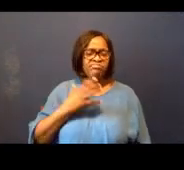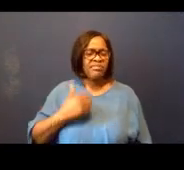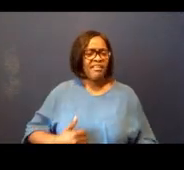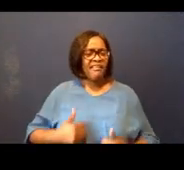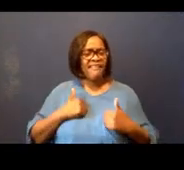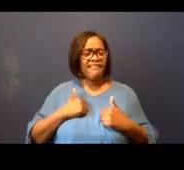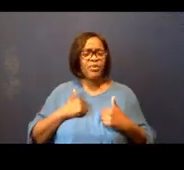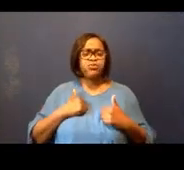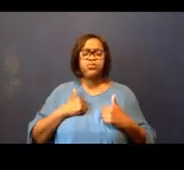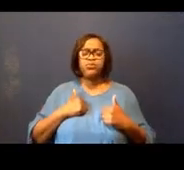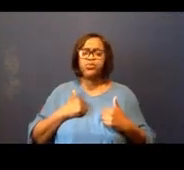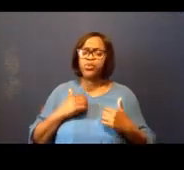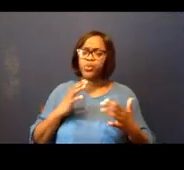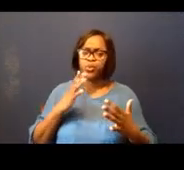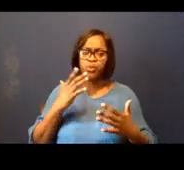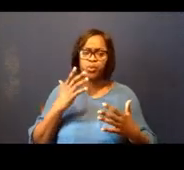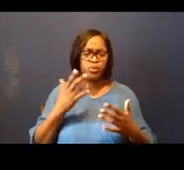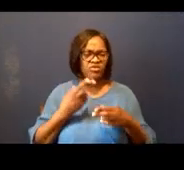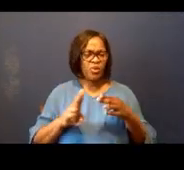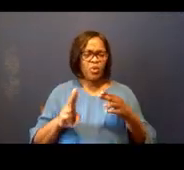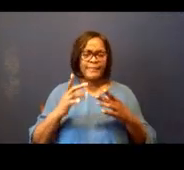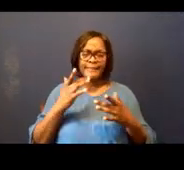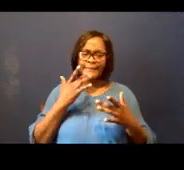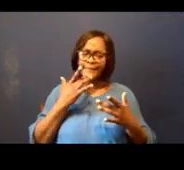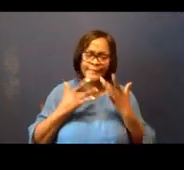think that